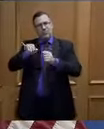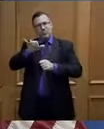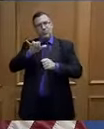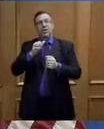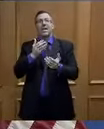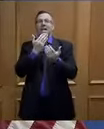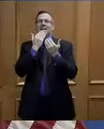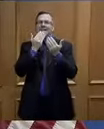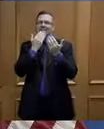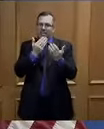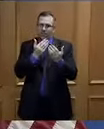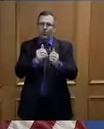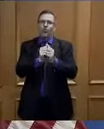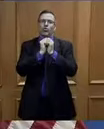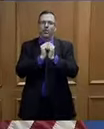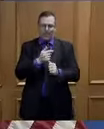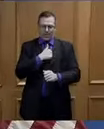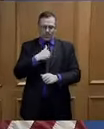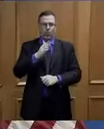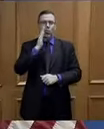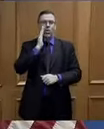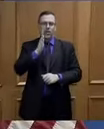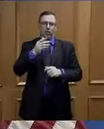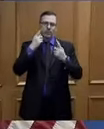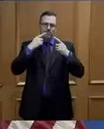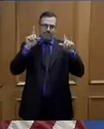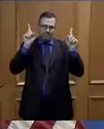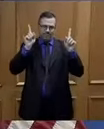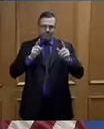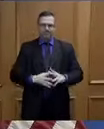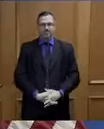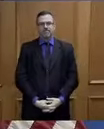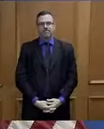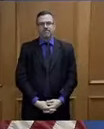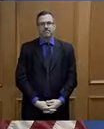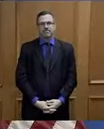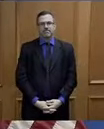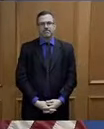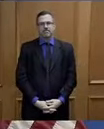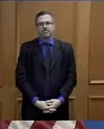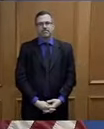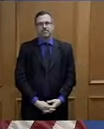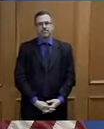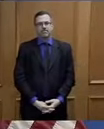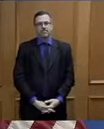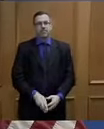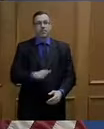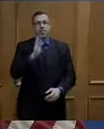Together, we will get this done. Thank you, everyone. We'll